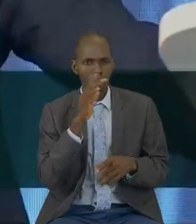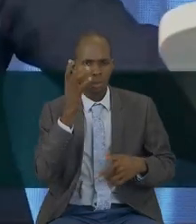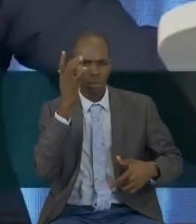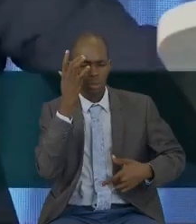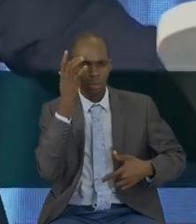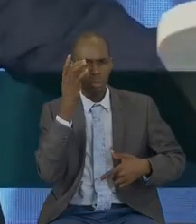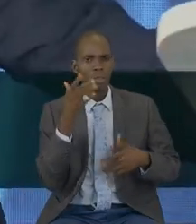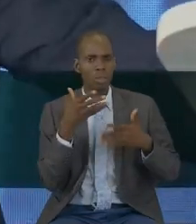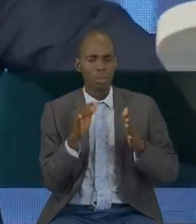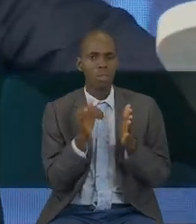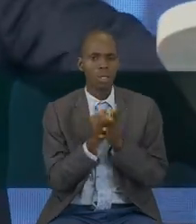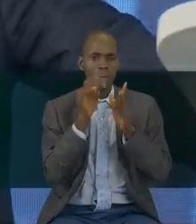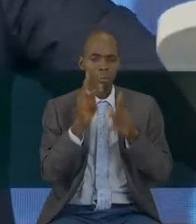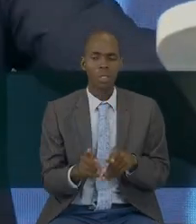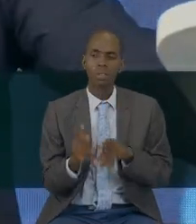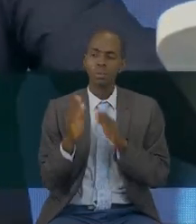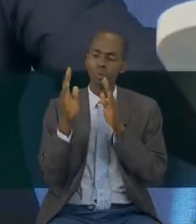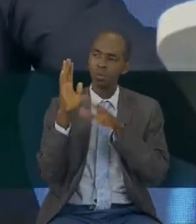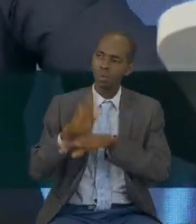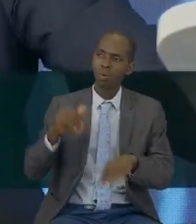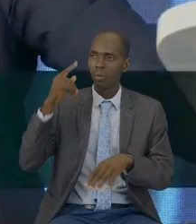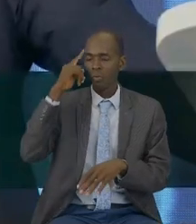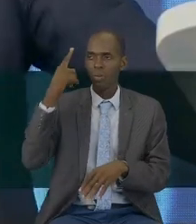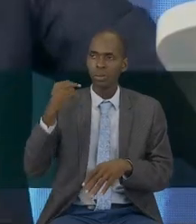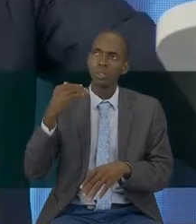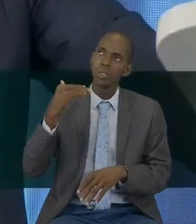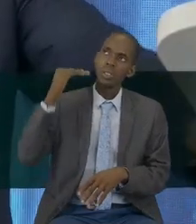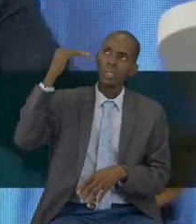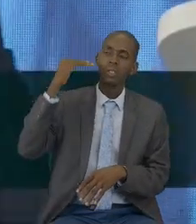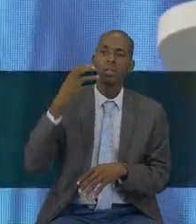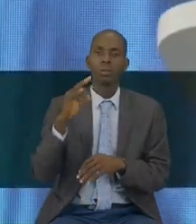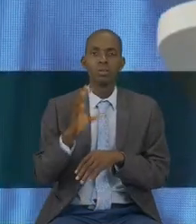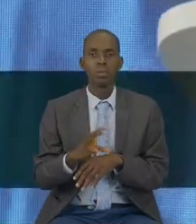Let him call for the elders of the church, and they'll